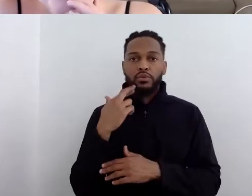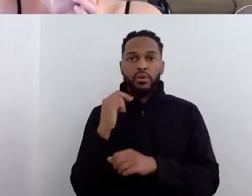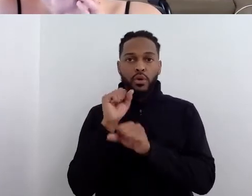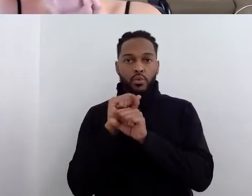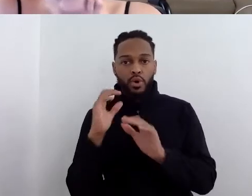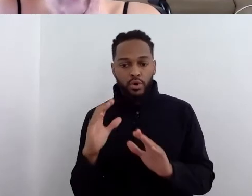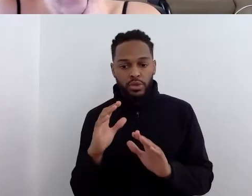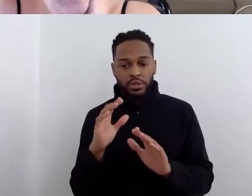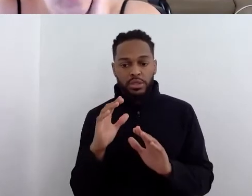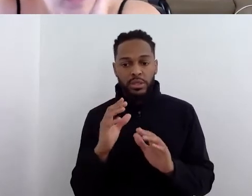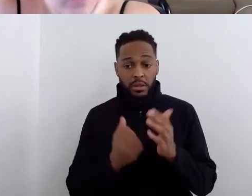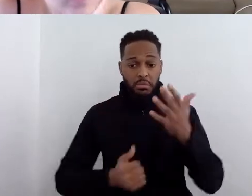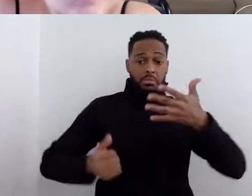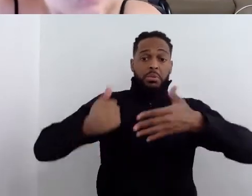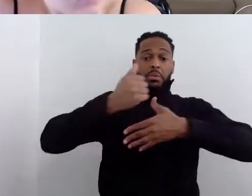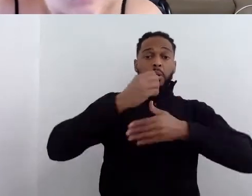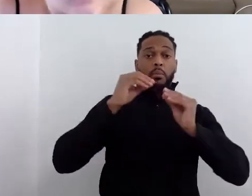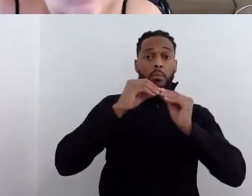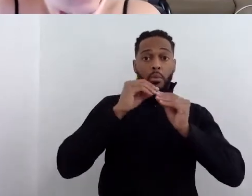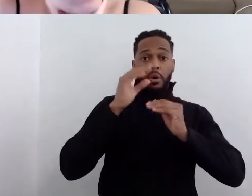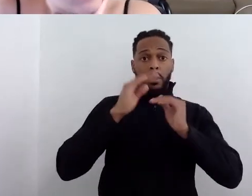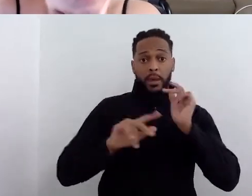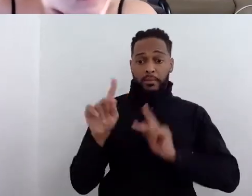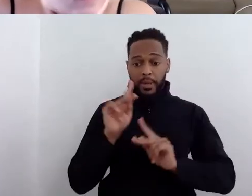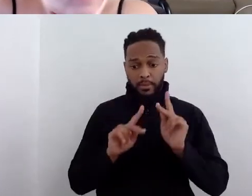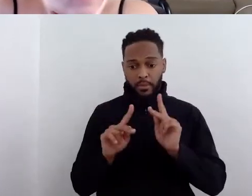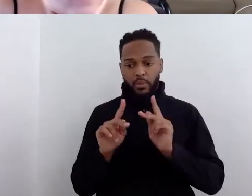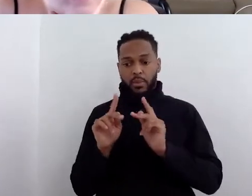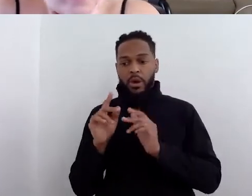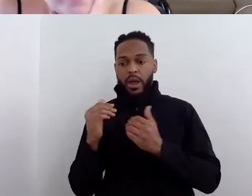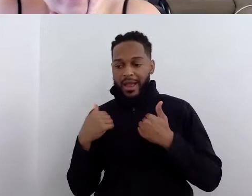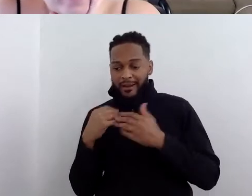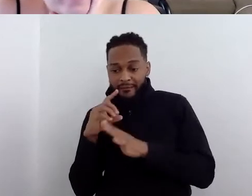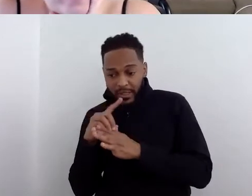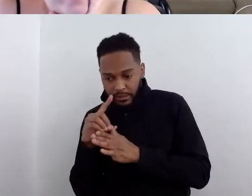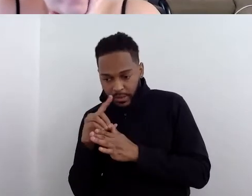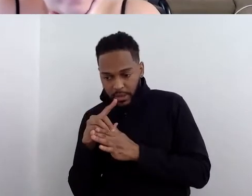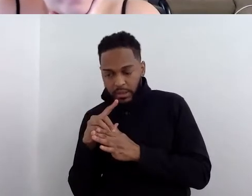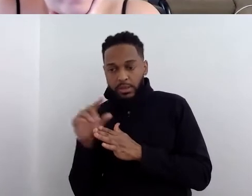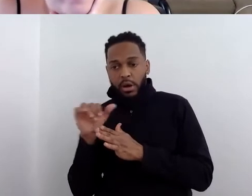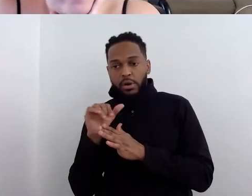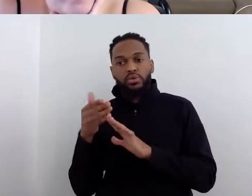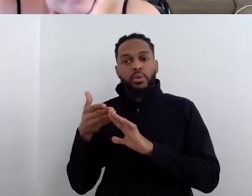So, but that's again another topic of discussion.